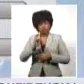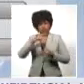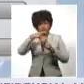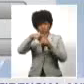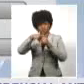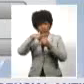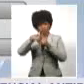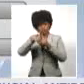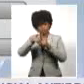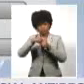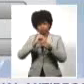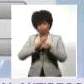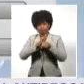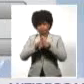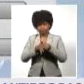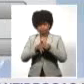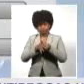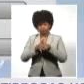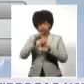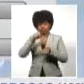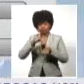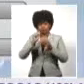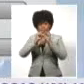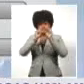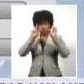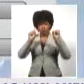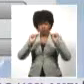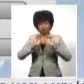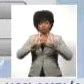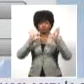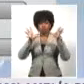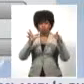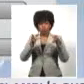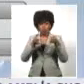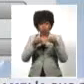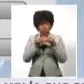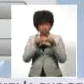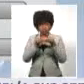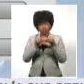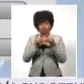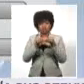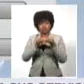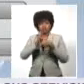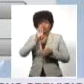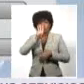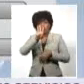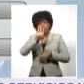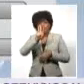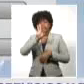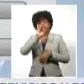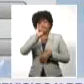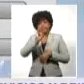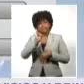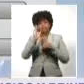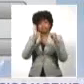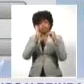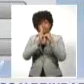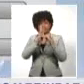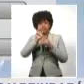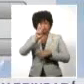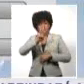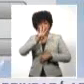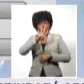this represents 1.7% of the 2003 samples that started. At some point, we